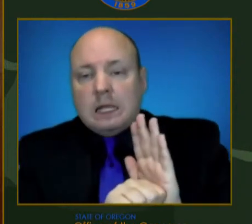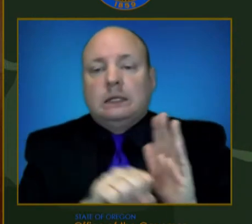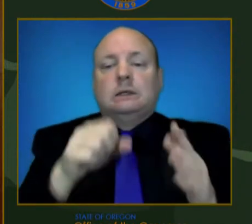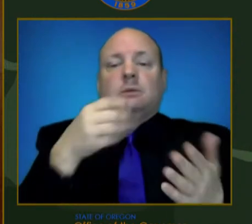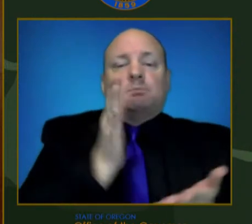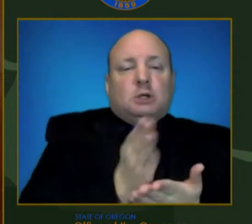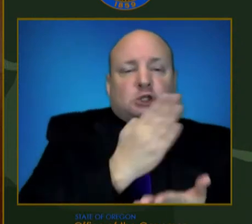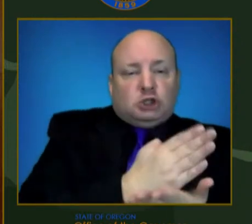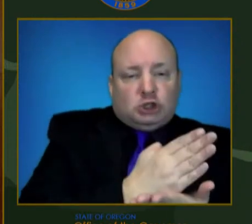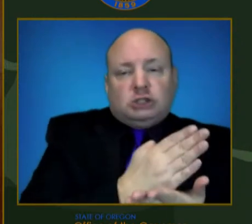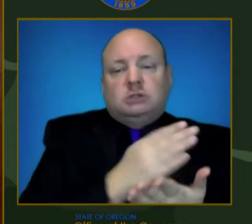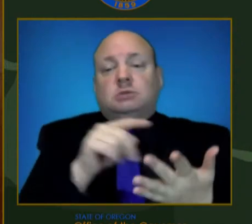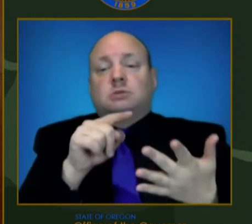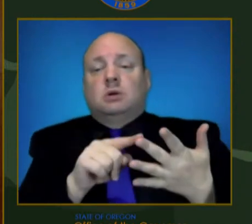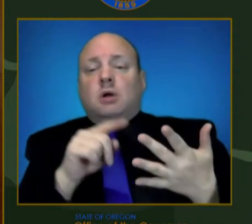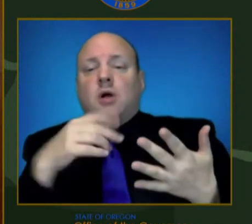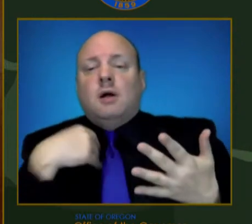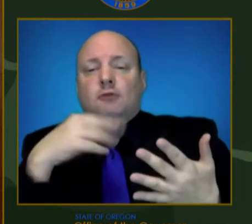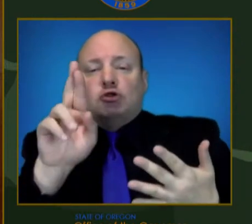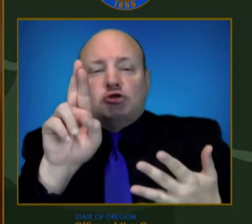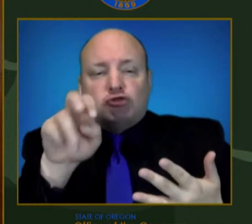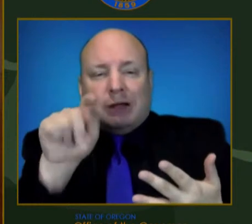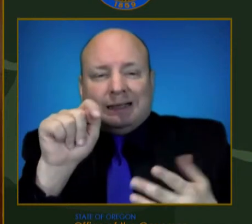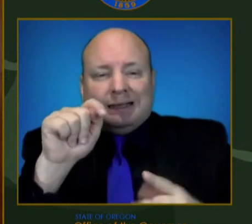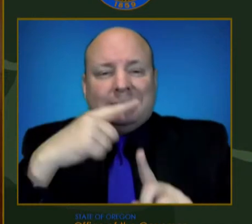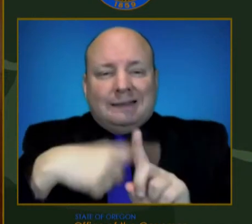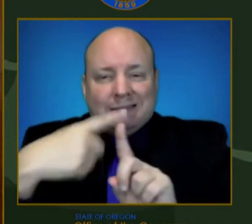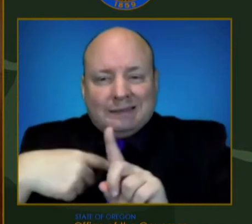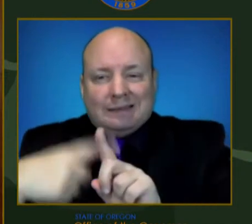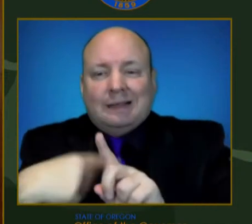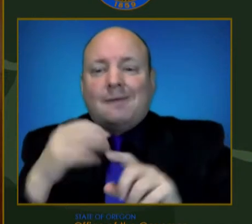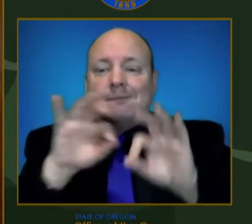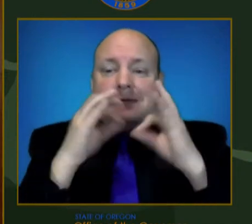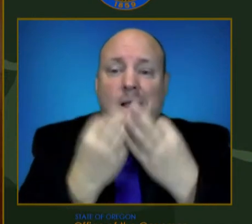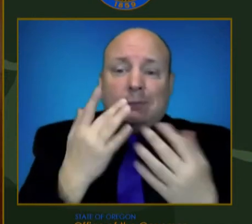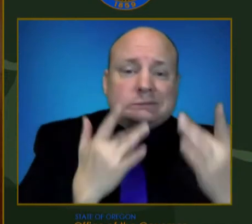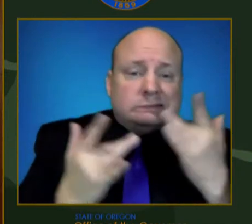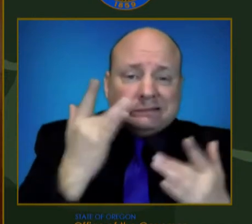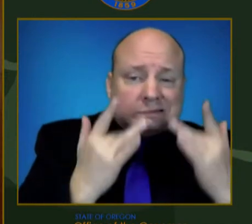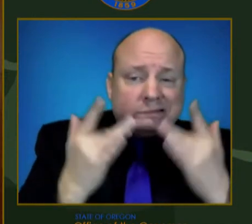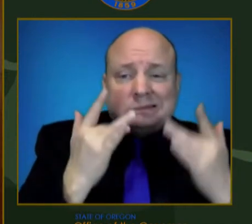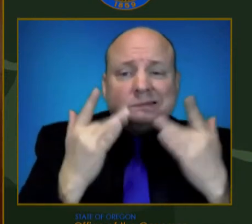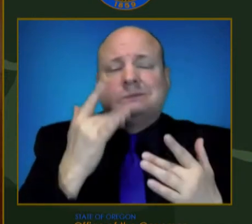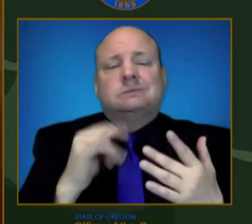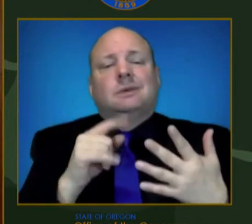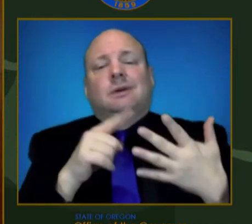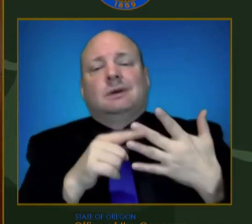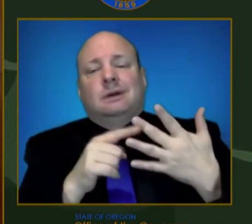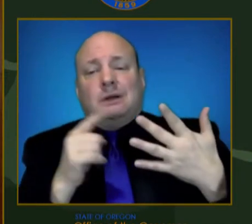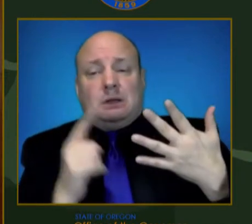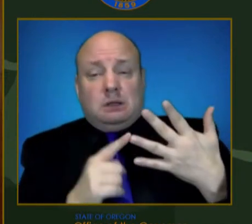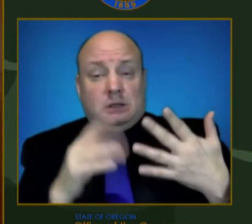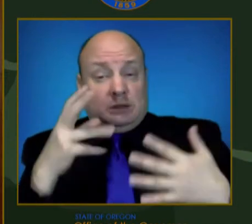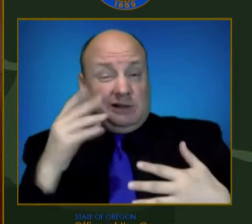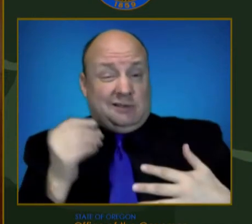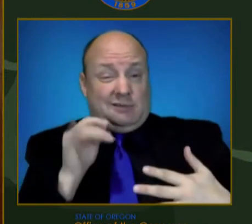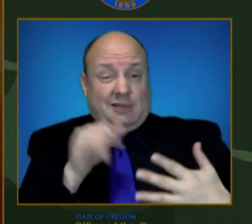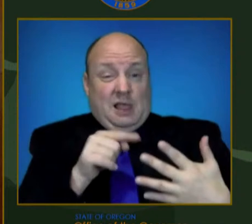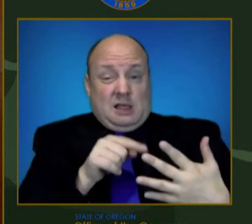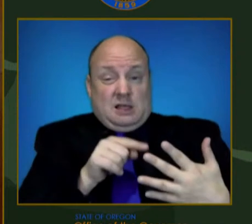getting urgent rent relief out the door for families in need. Quite frankly, because of our work